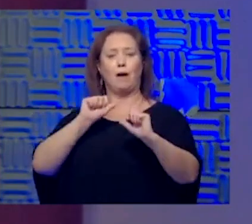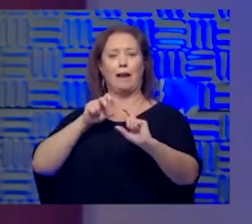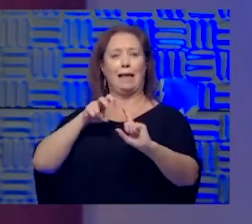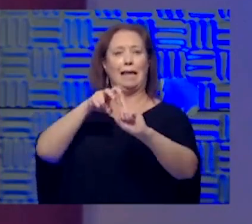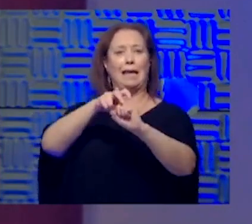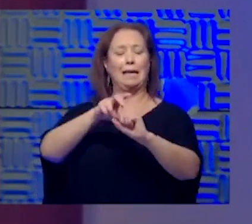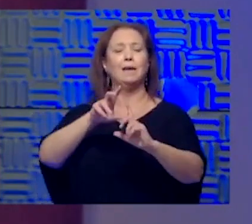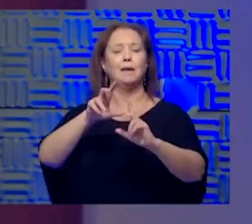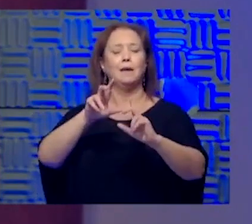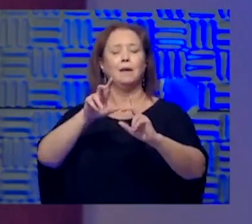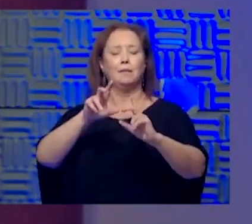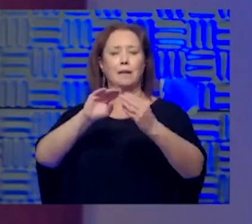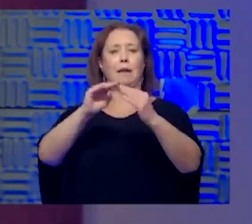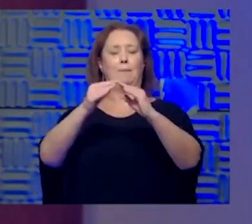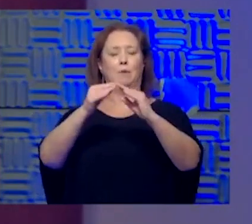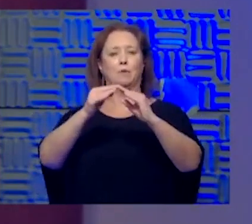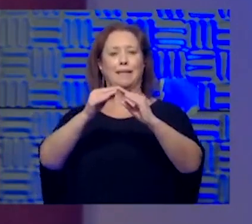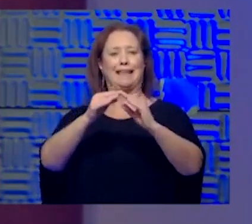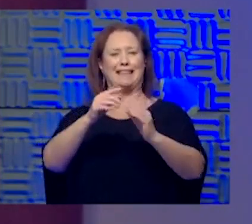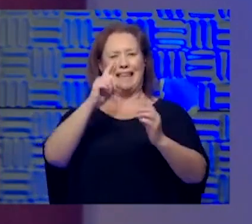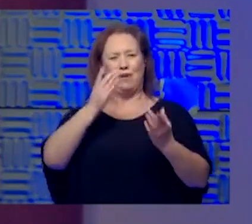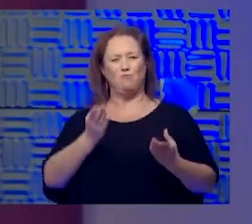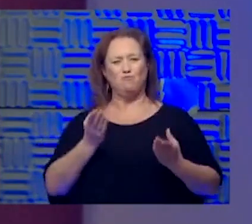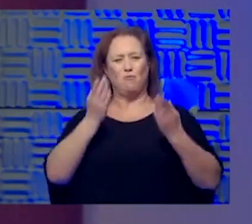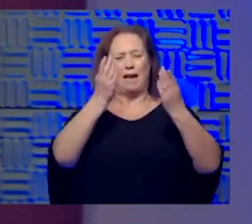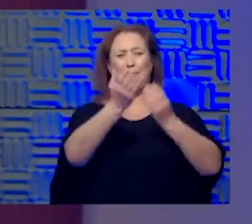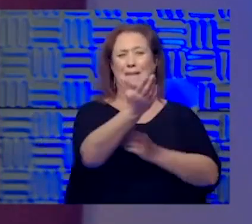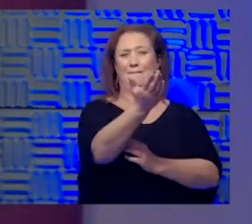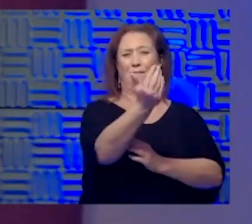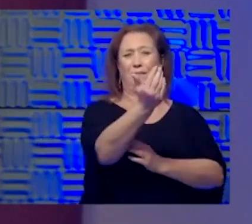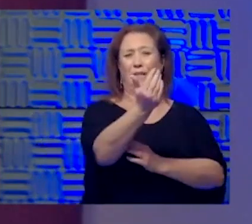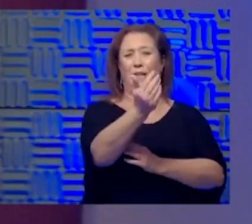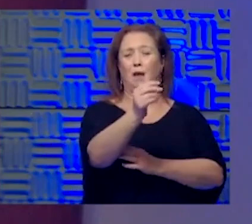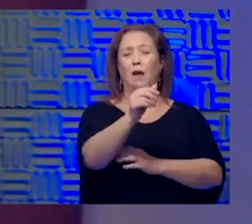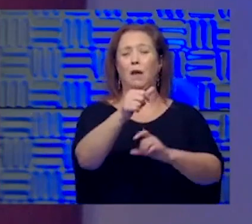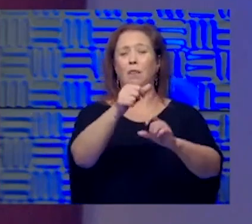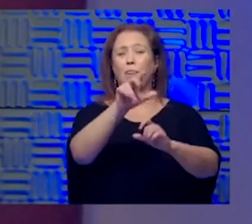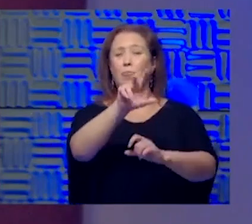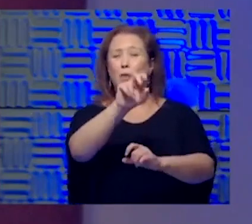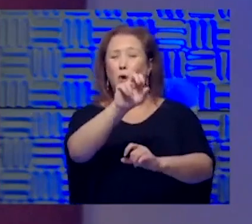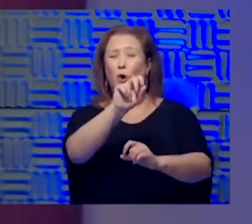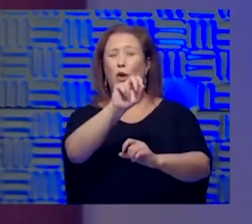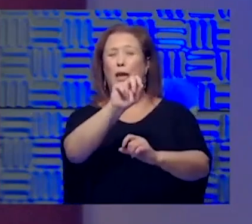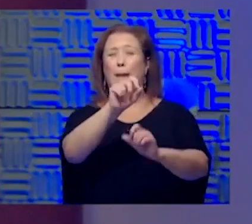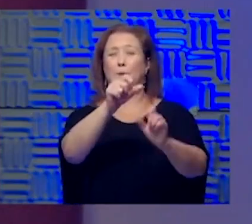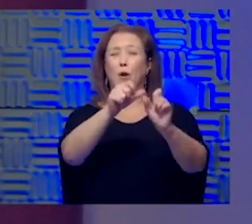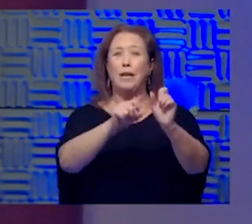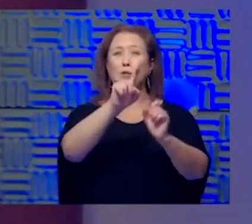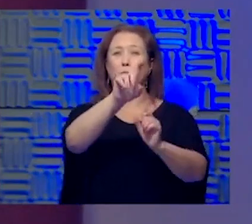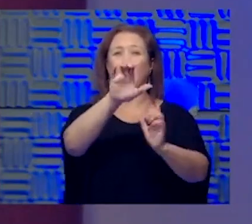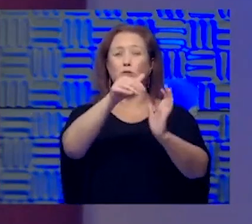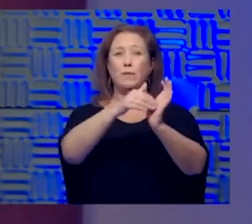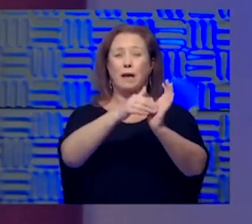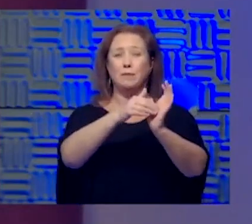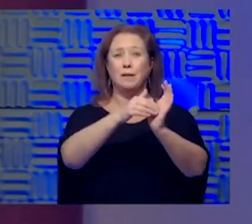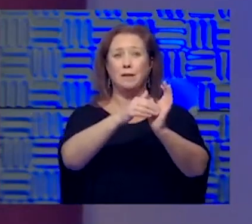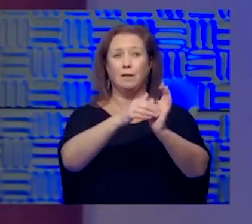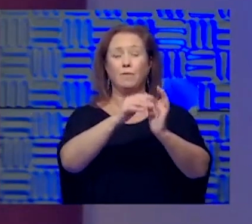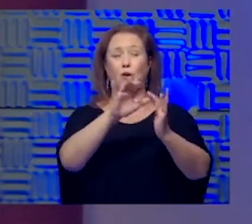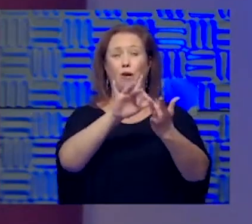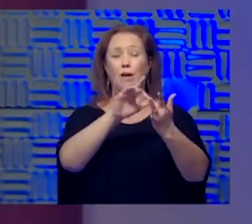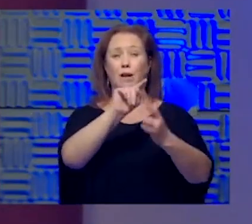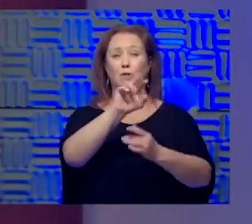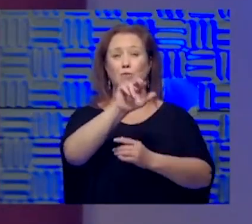our population. They recommend 15 to 30 per 100,000 contact tracers. So in Wyandotte, we need